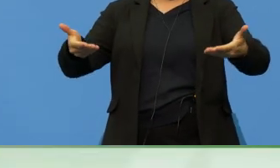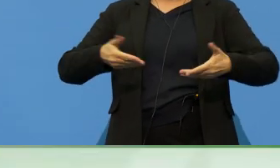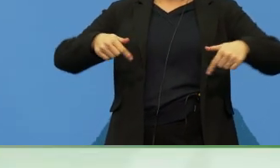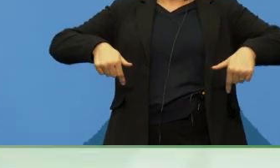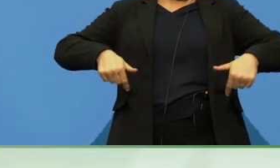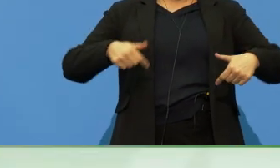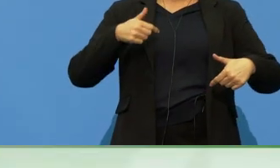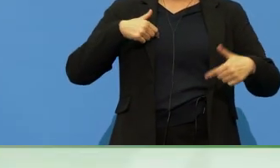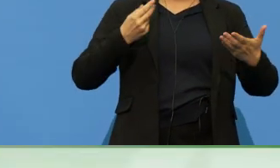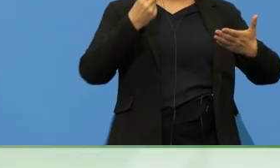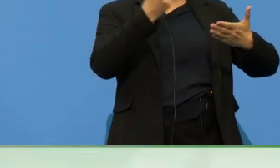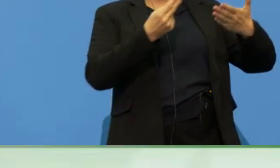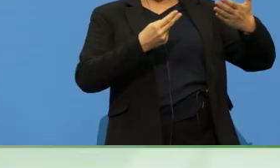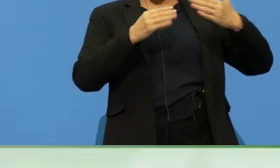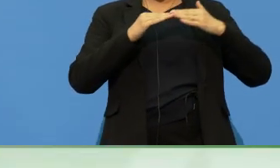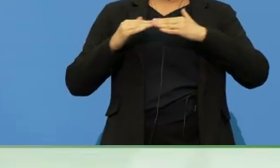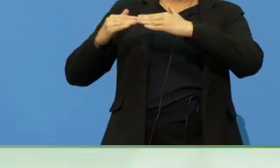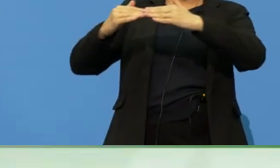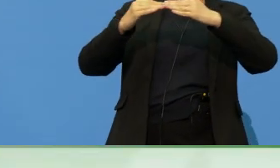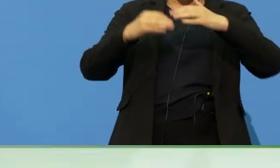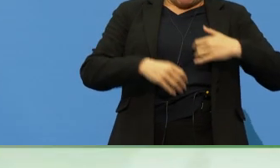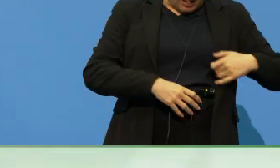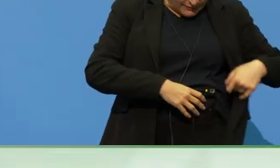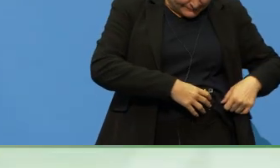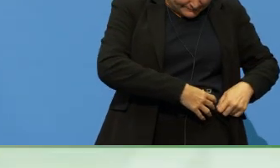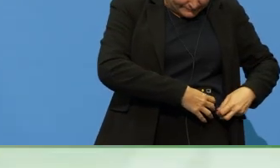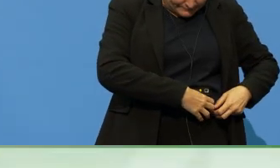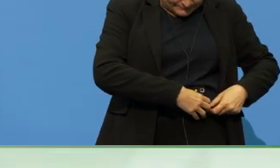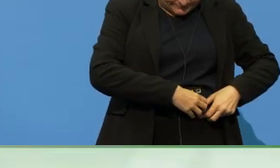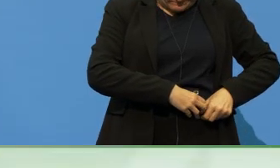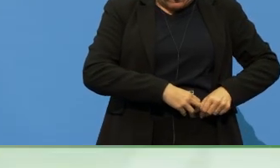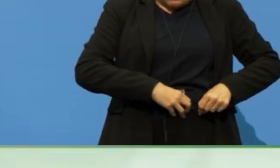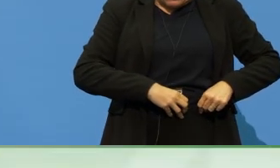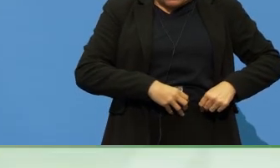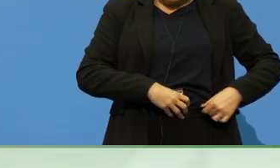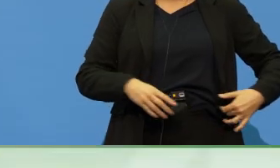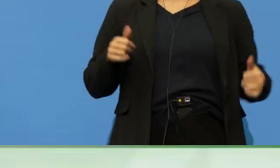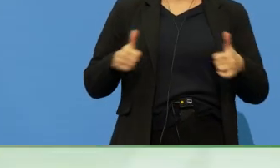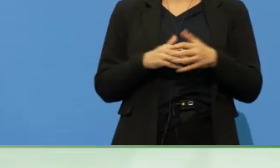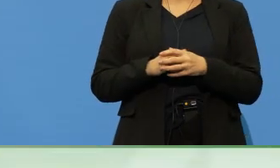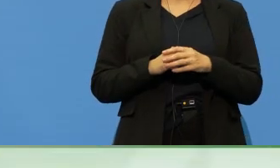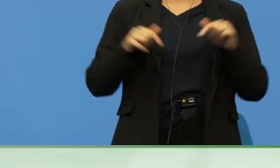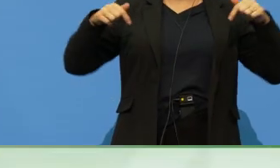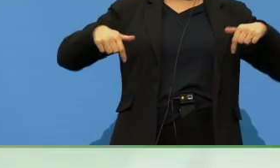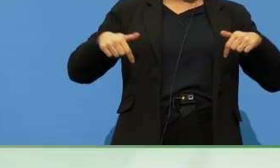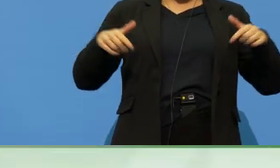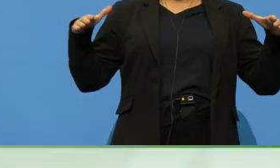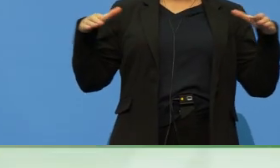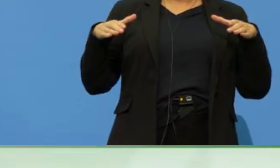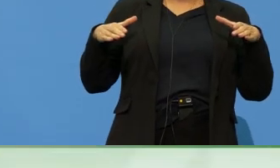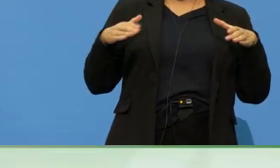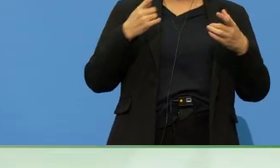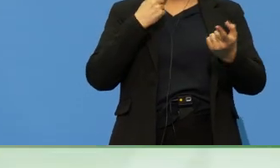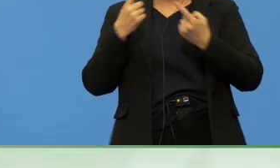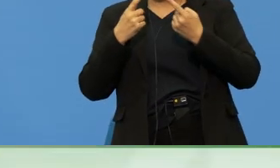design and accessibility. Today, this session will introduce and discuss universal